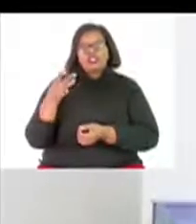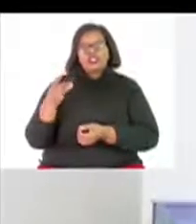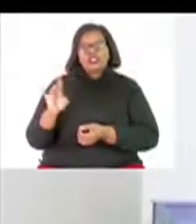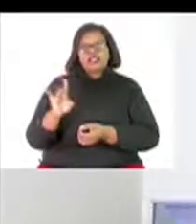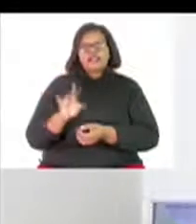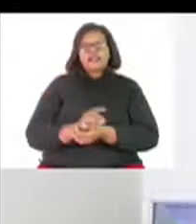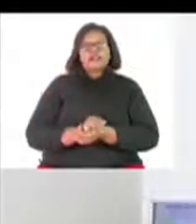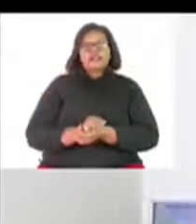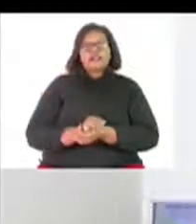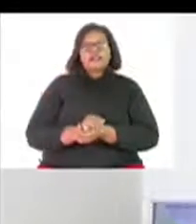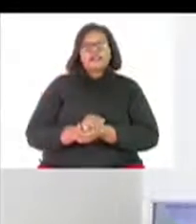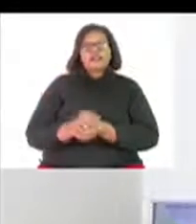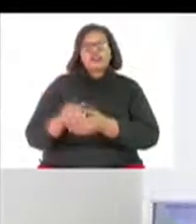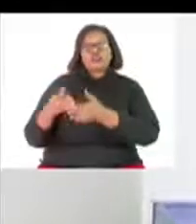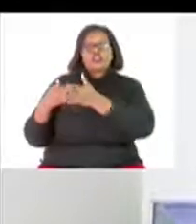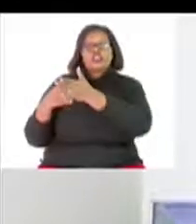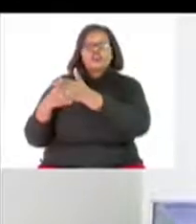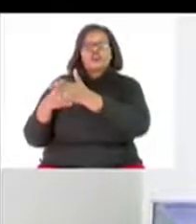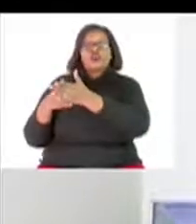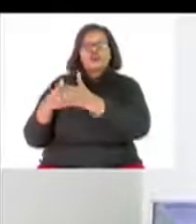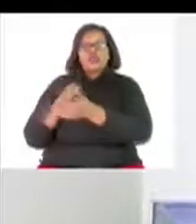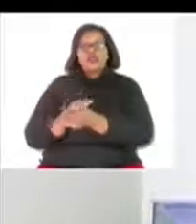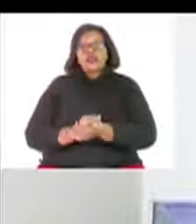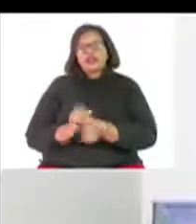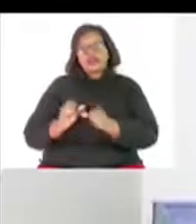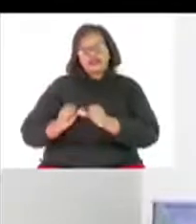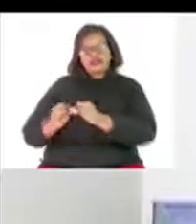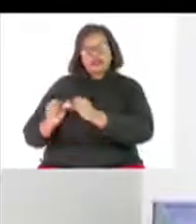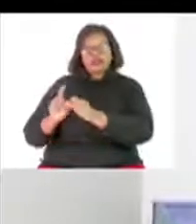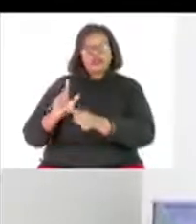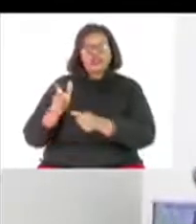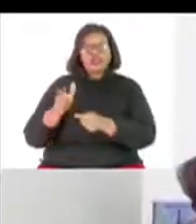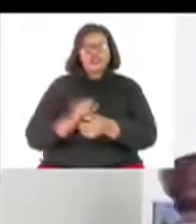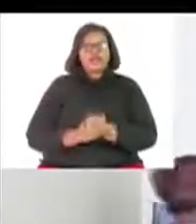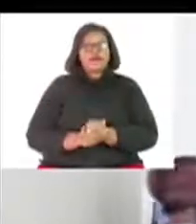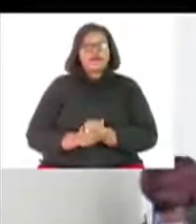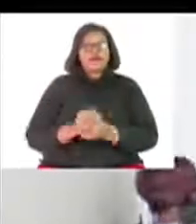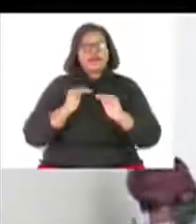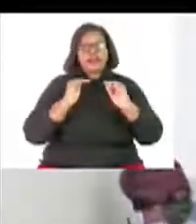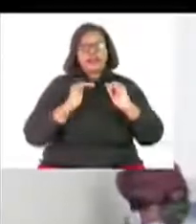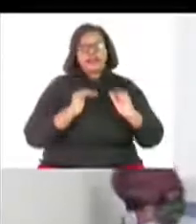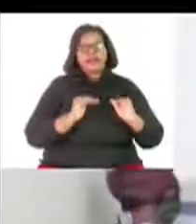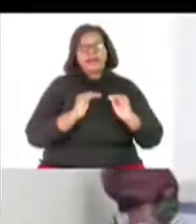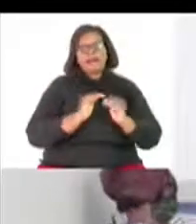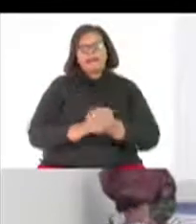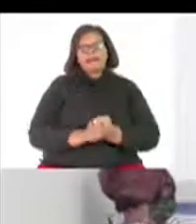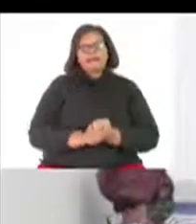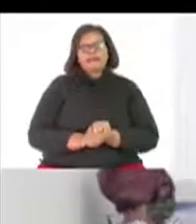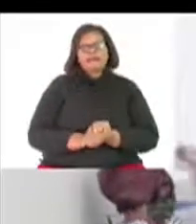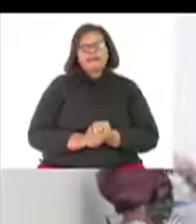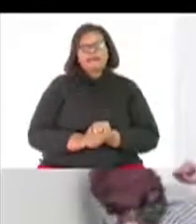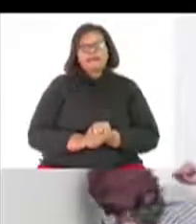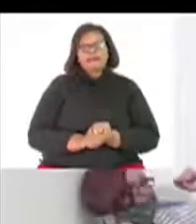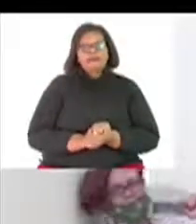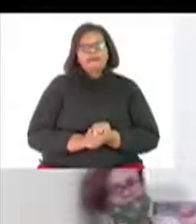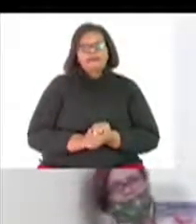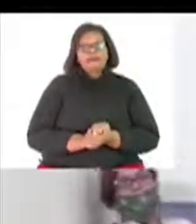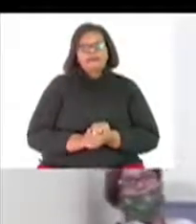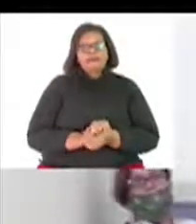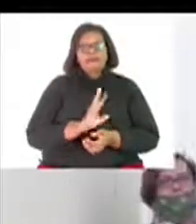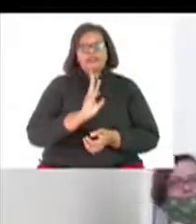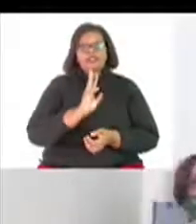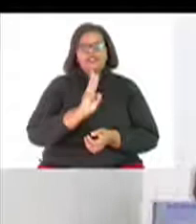28. I think we can stop there. You can continue with the other 12, with the other, that's the rest.